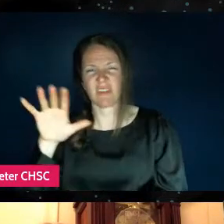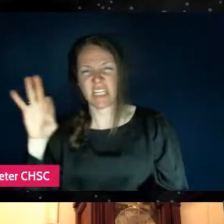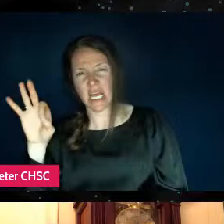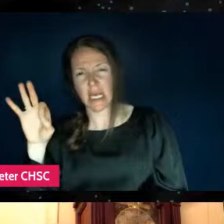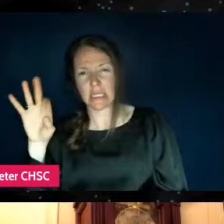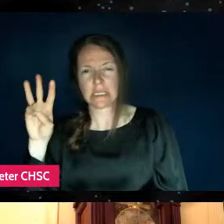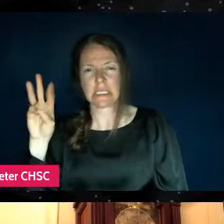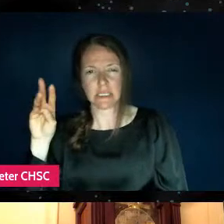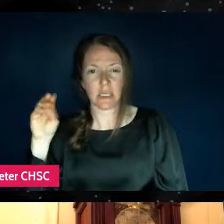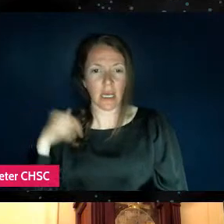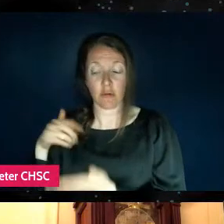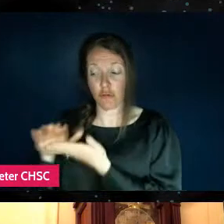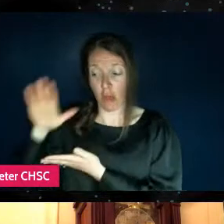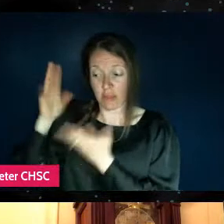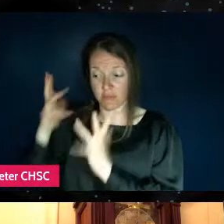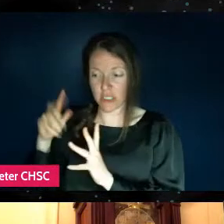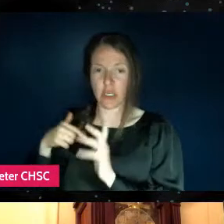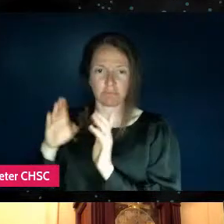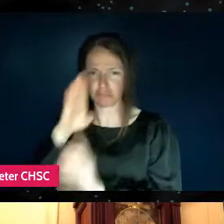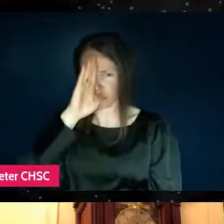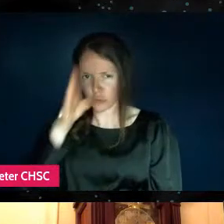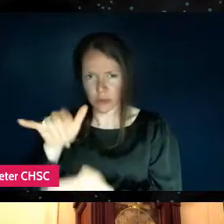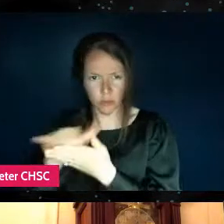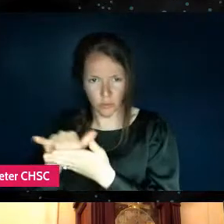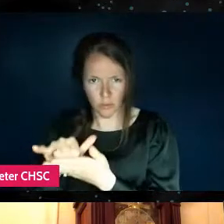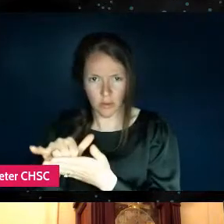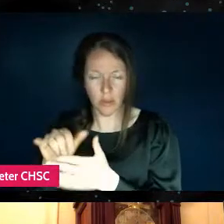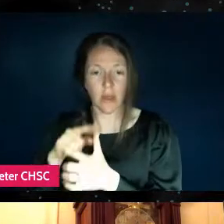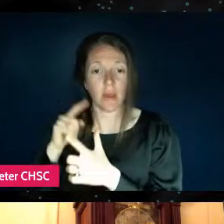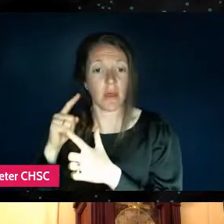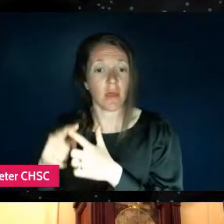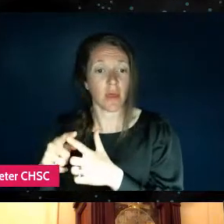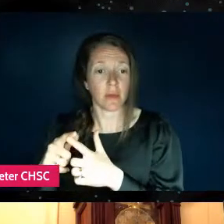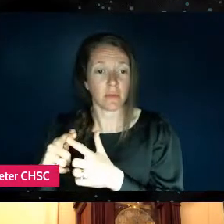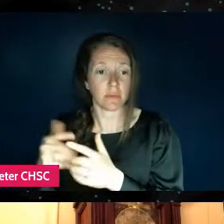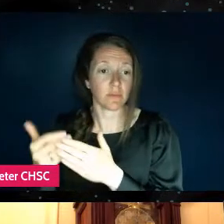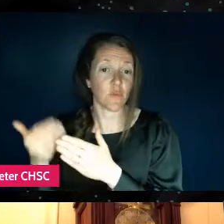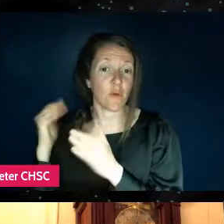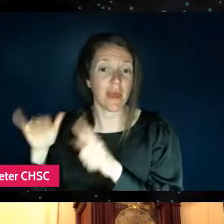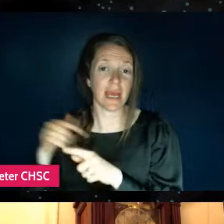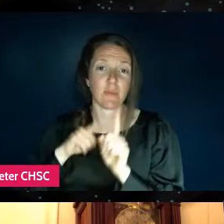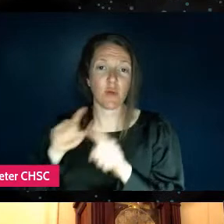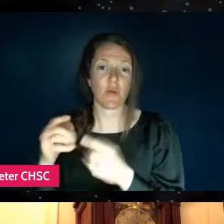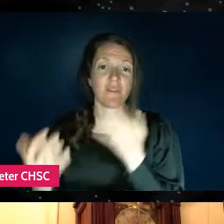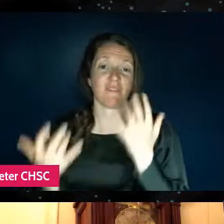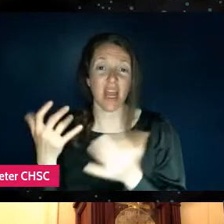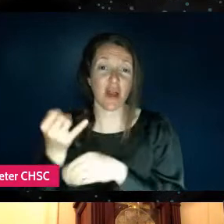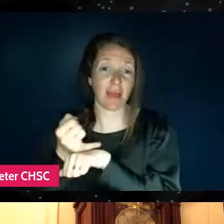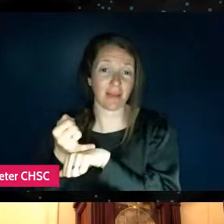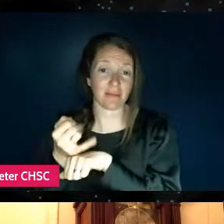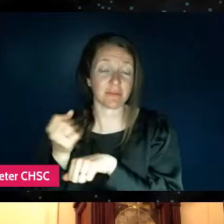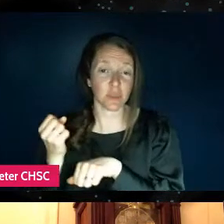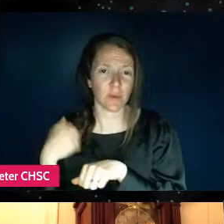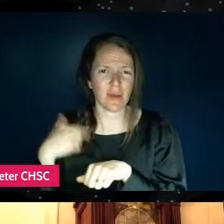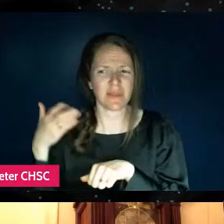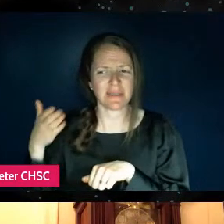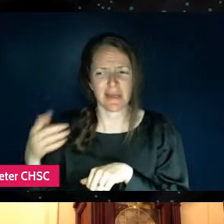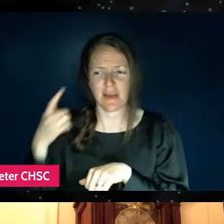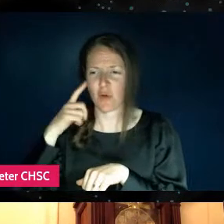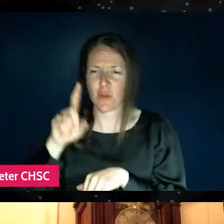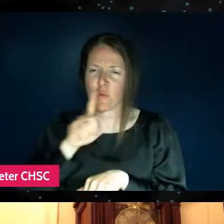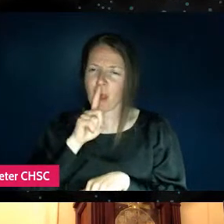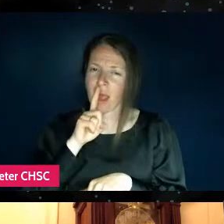out of college. And prior to that, I had always been going to Fire Island. And so I was there for the real